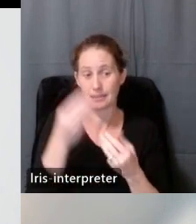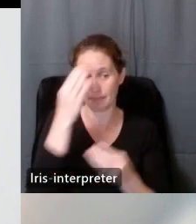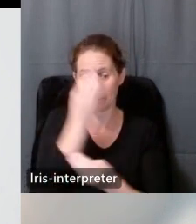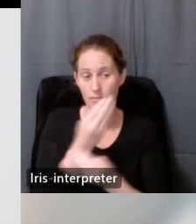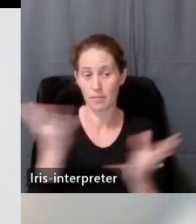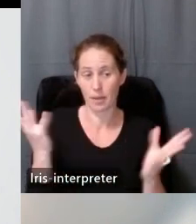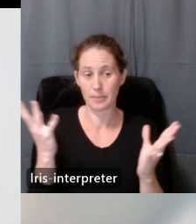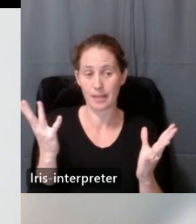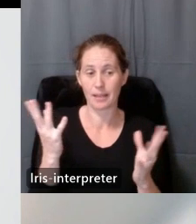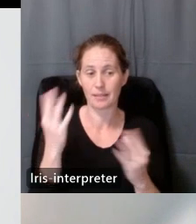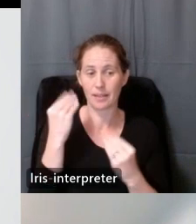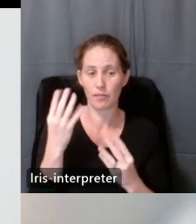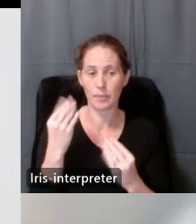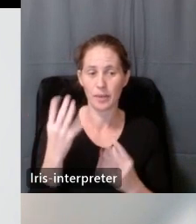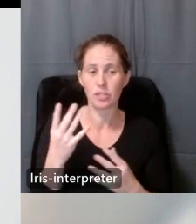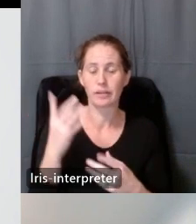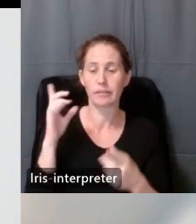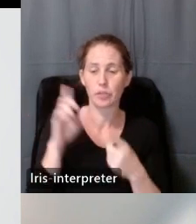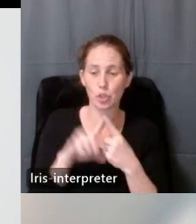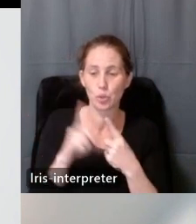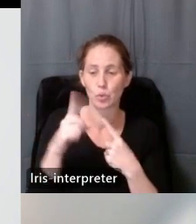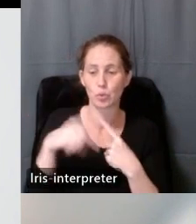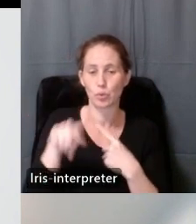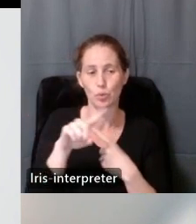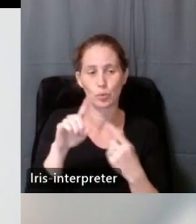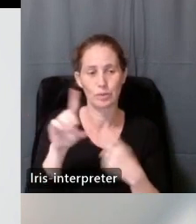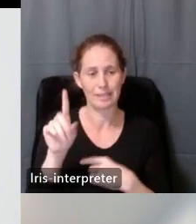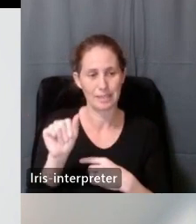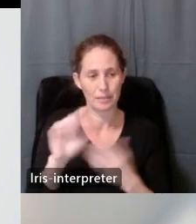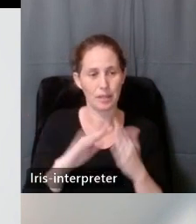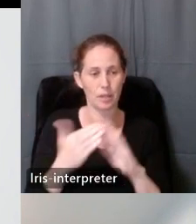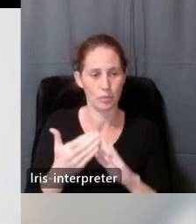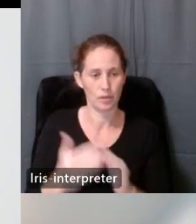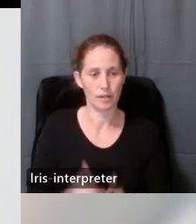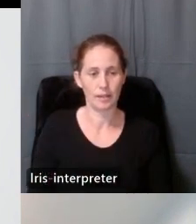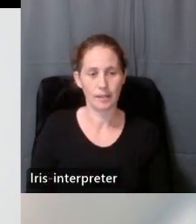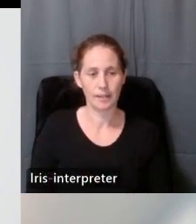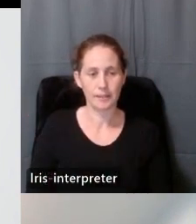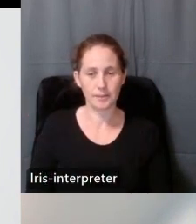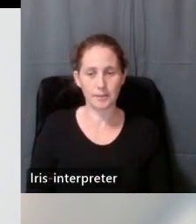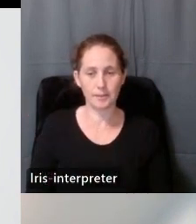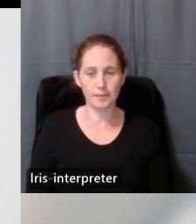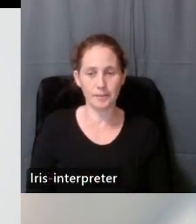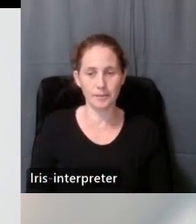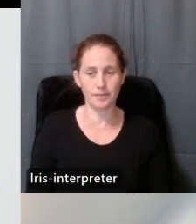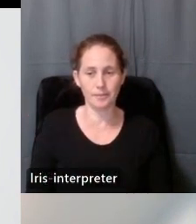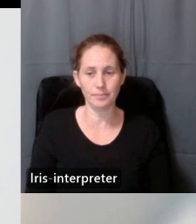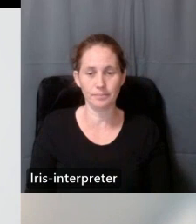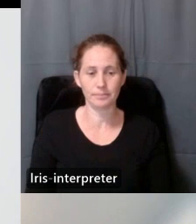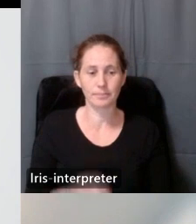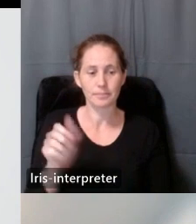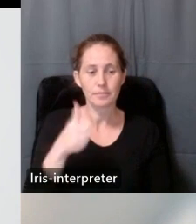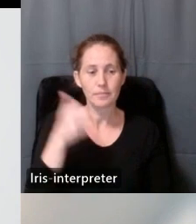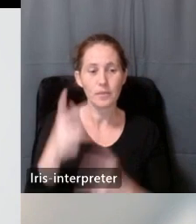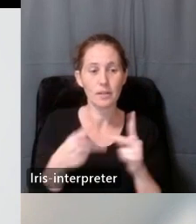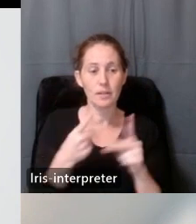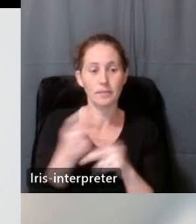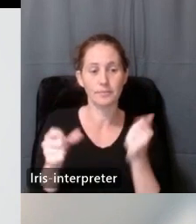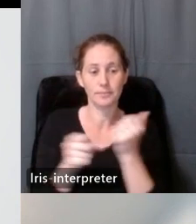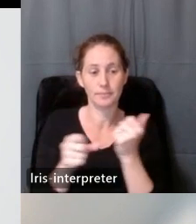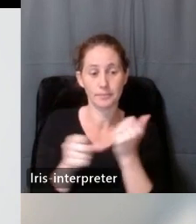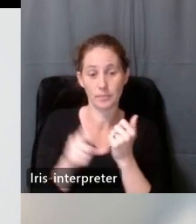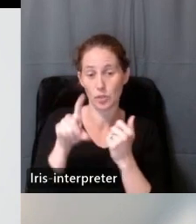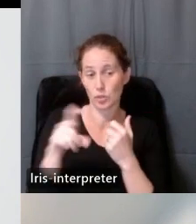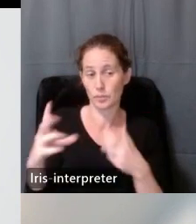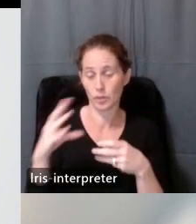that information to the disability community. Other types of assistance that should